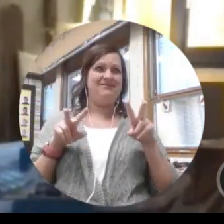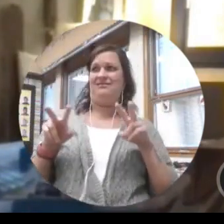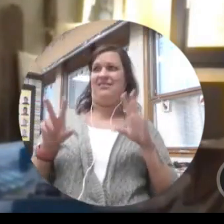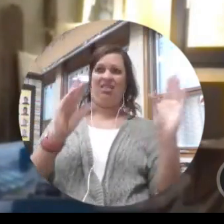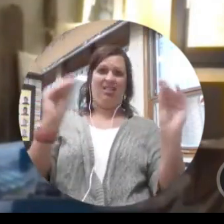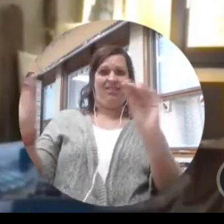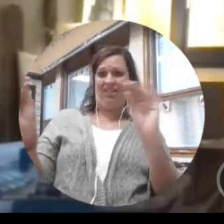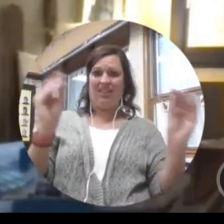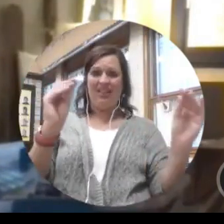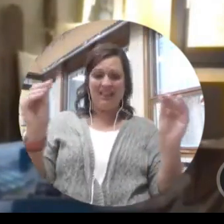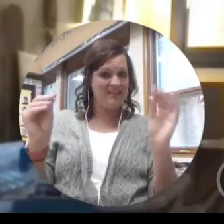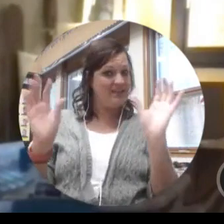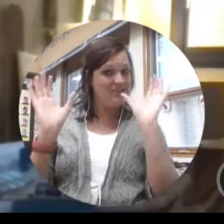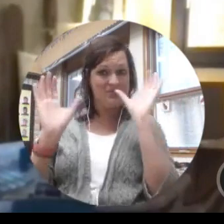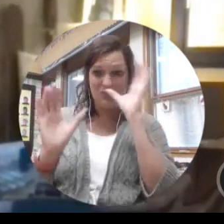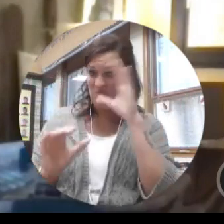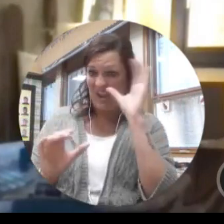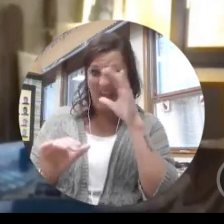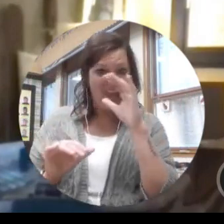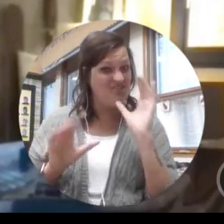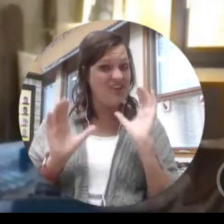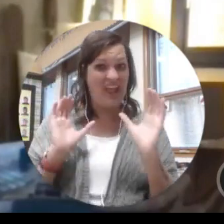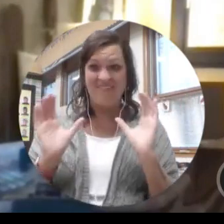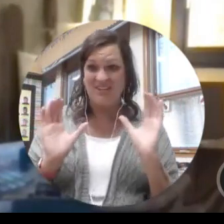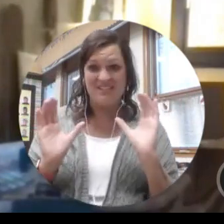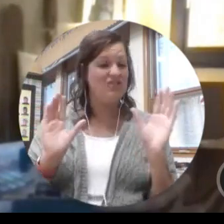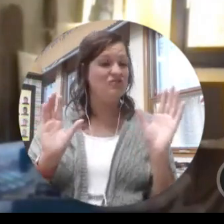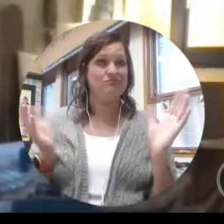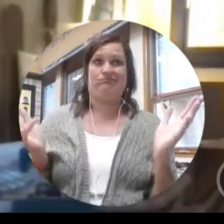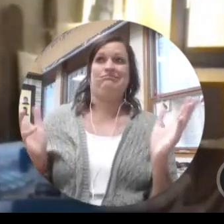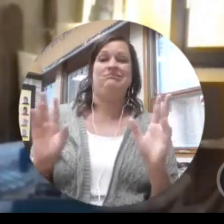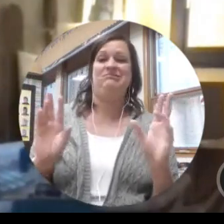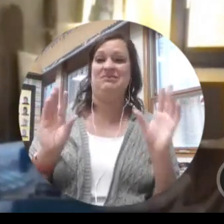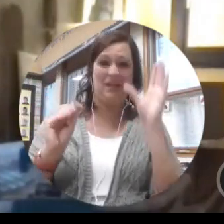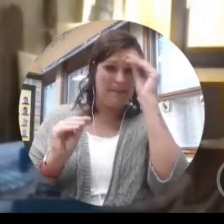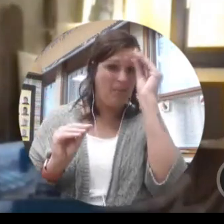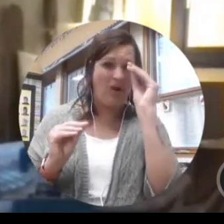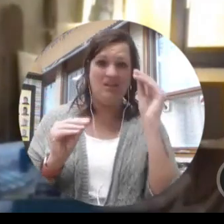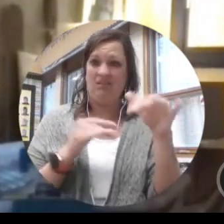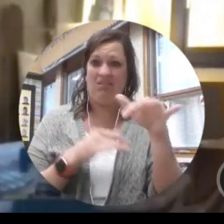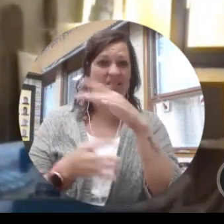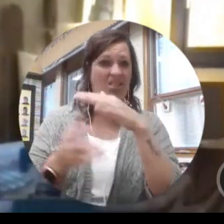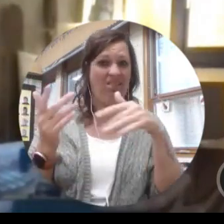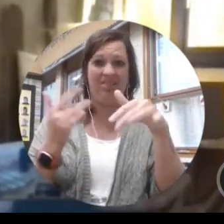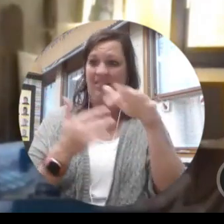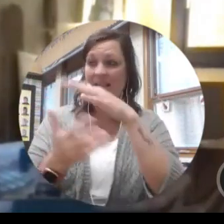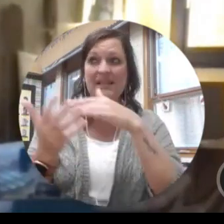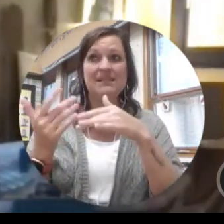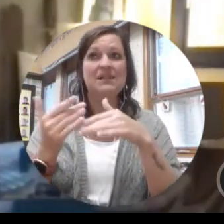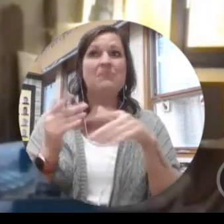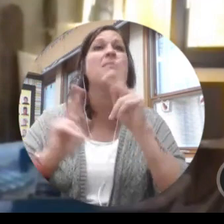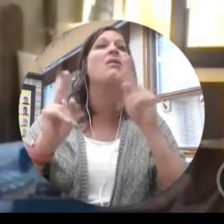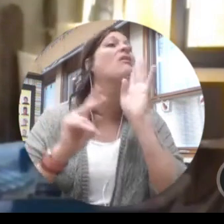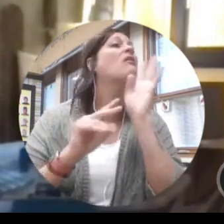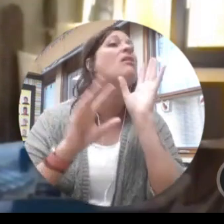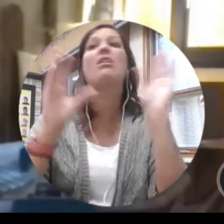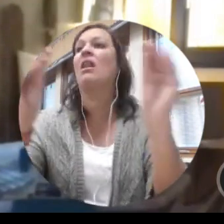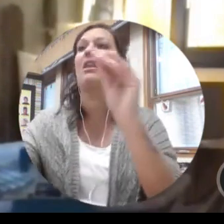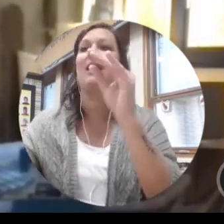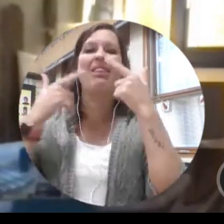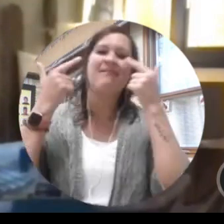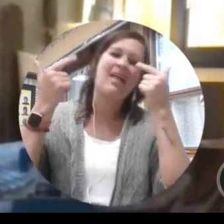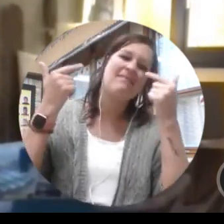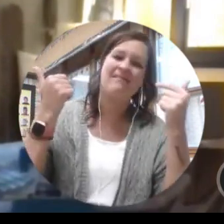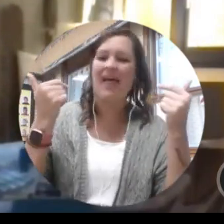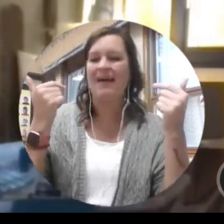boy laughed and slapped the table. I know exactly what you're going to say. Around me, kids were talking and laughing. I never